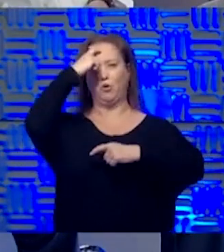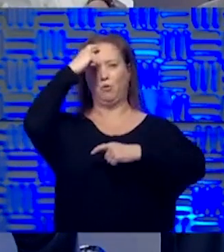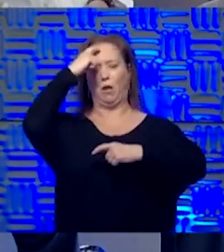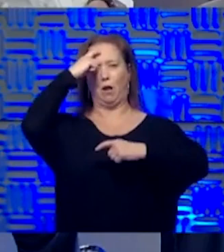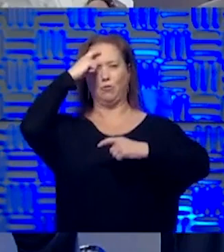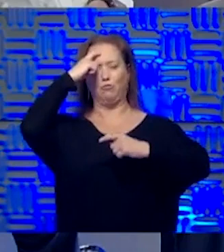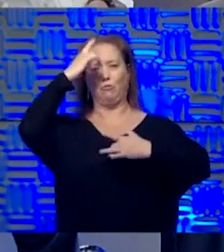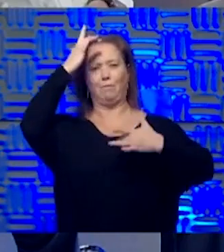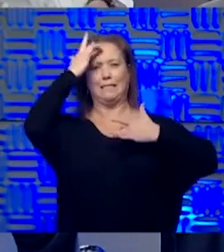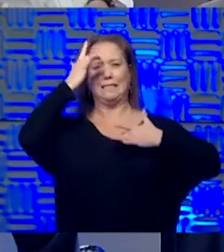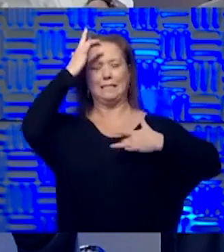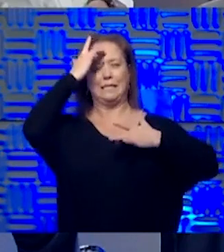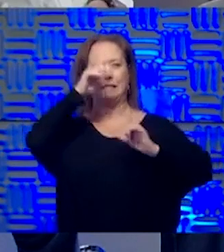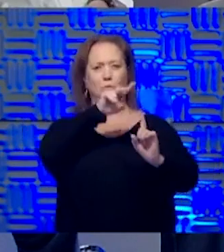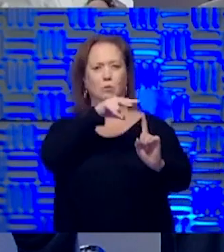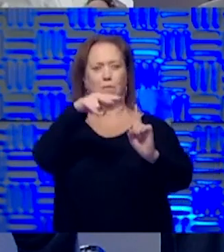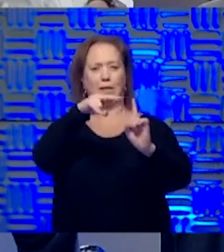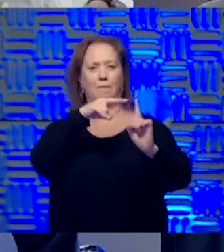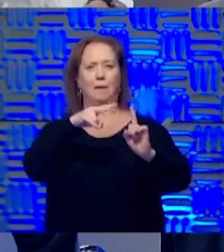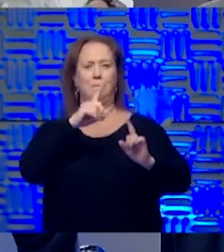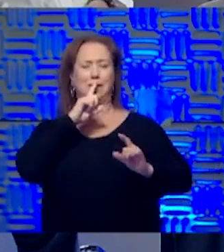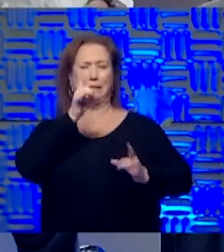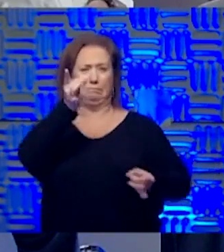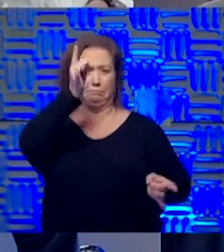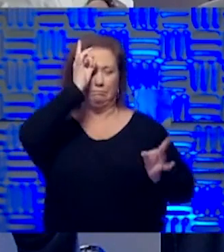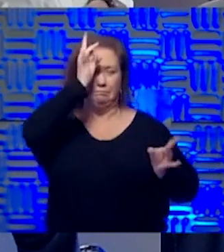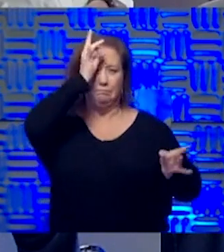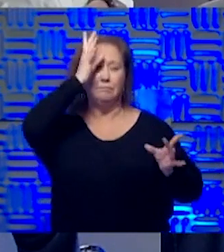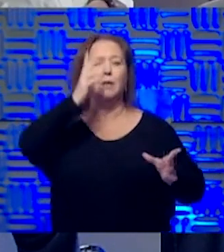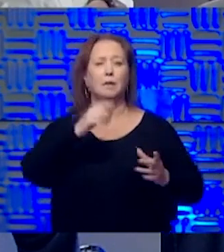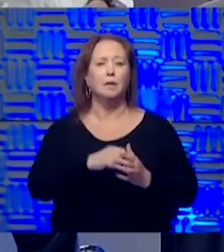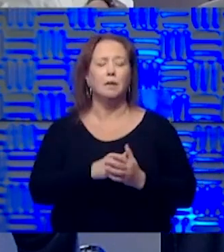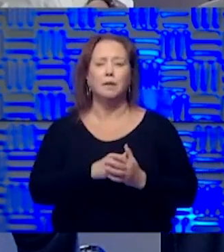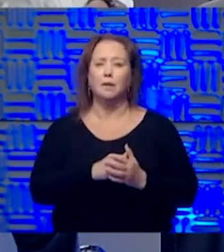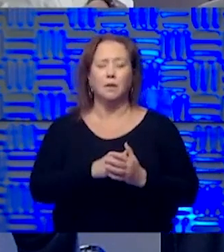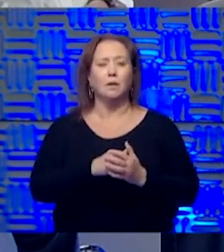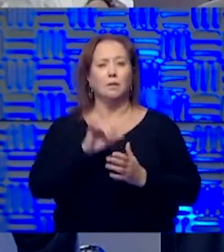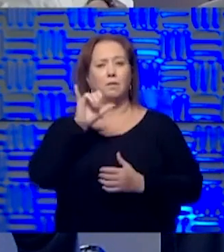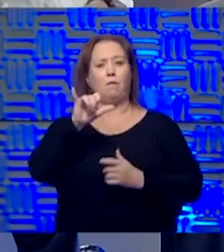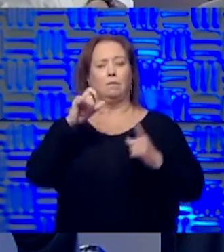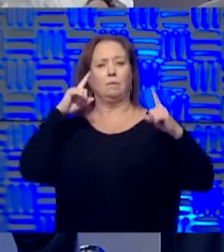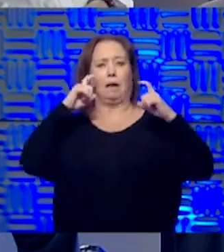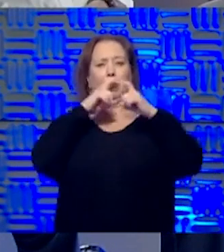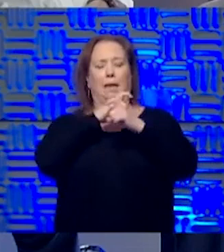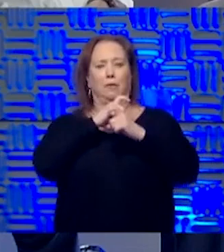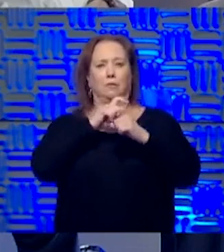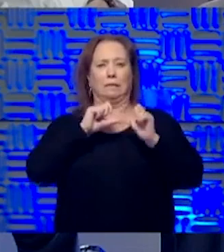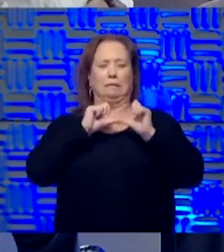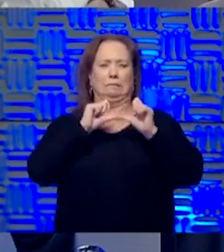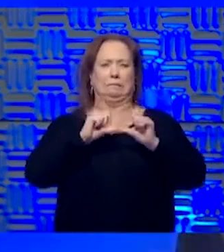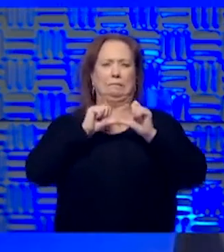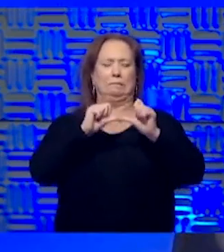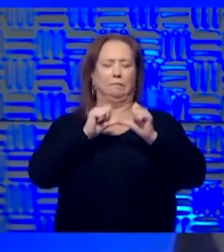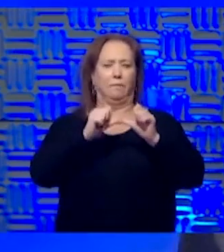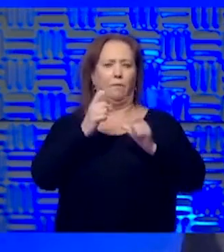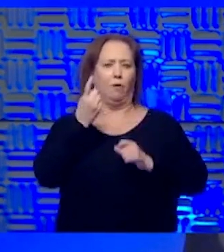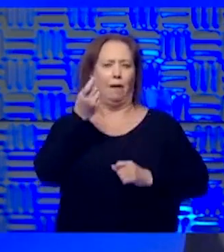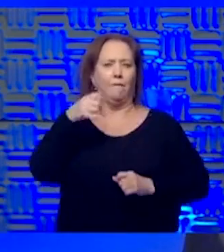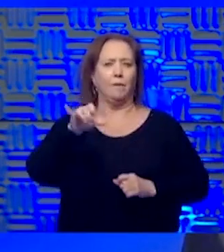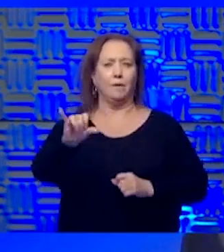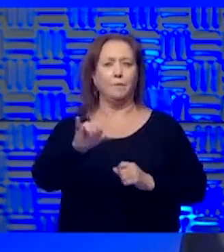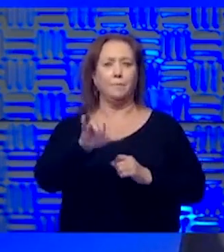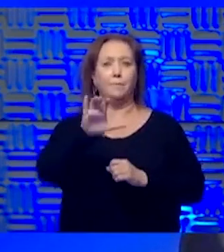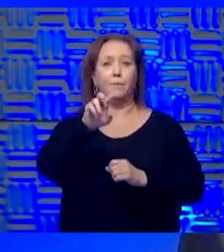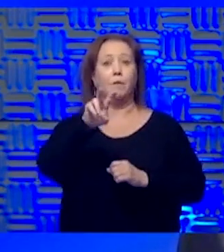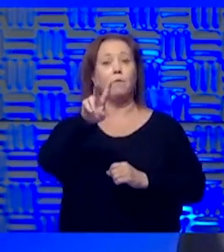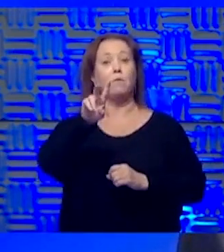disease standpoint, because clearly that's pretty devastating. Those things, those kind of complications can stick around forever. So